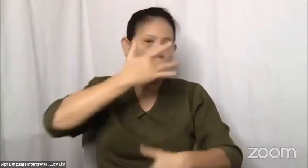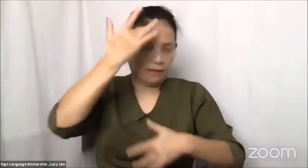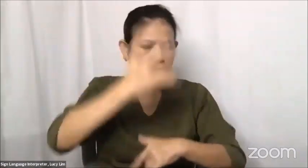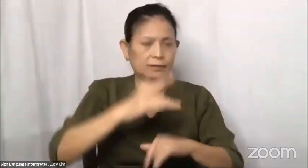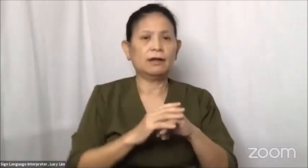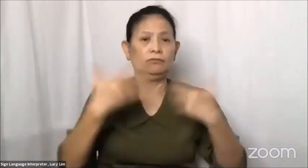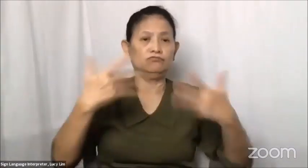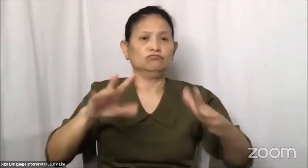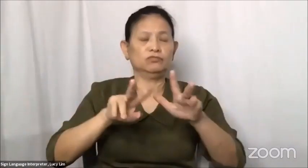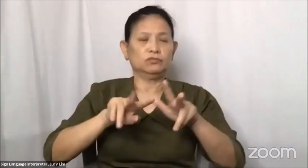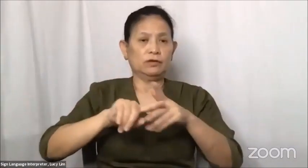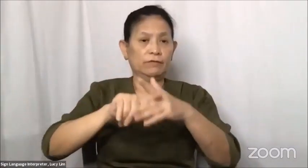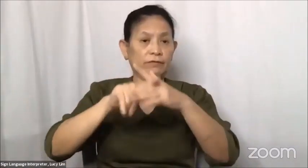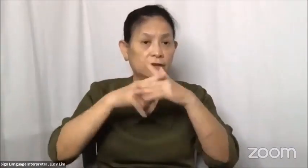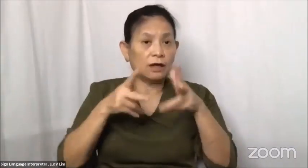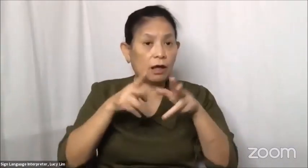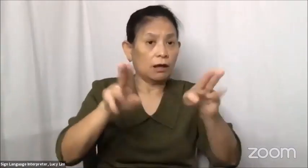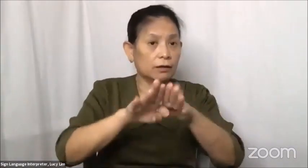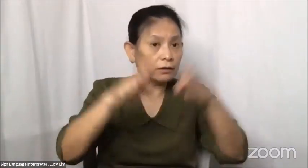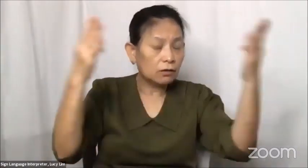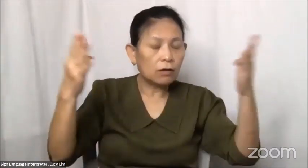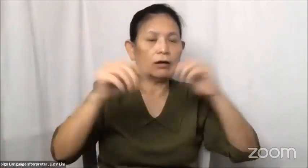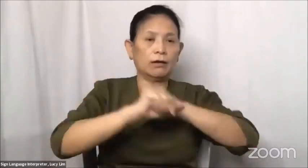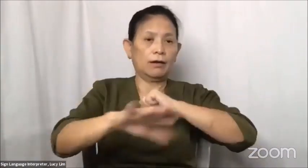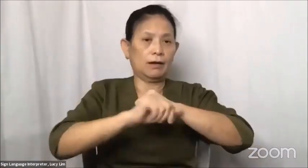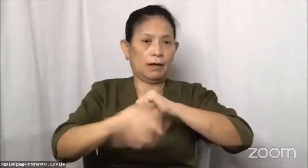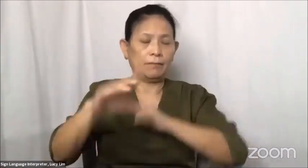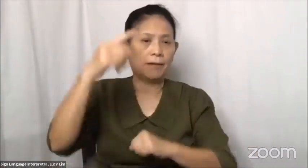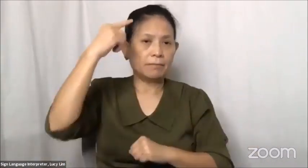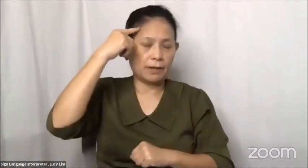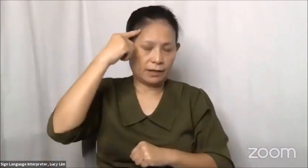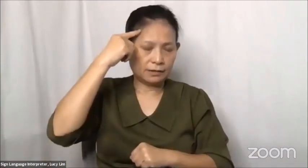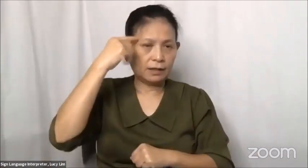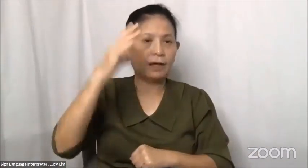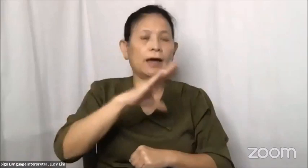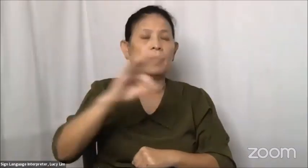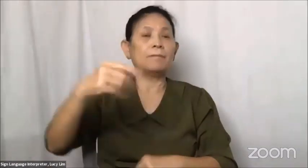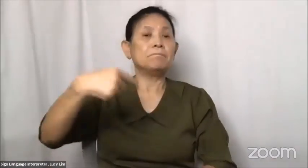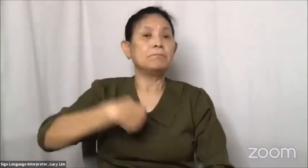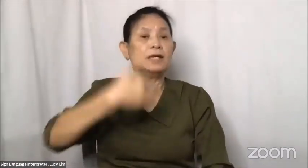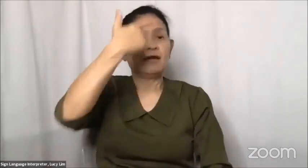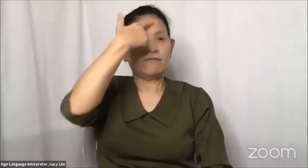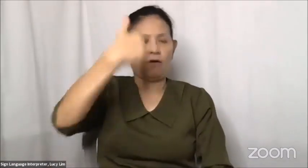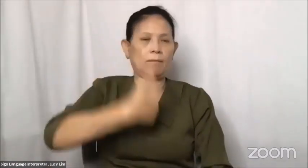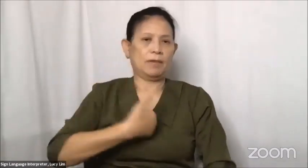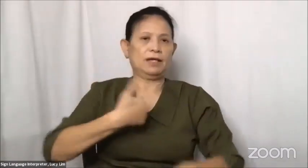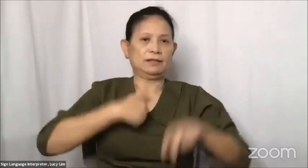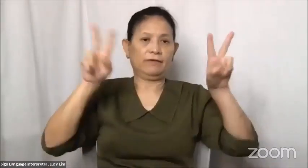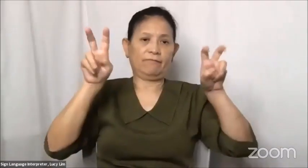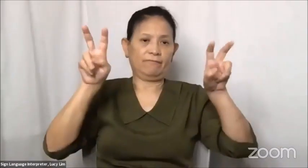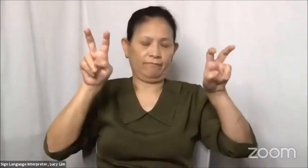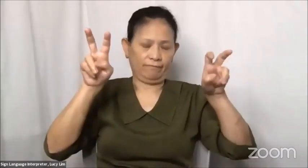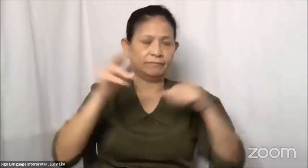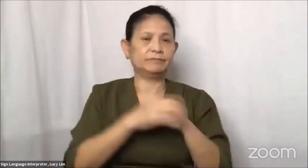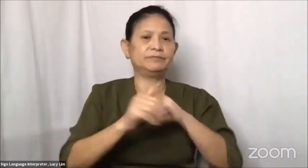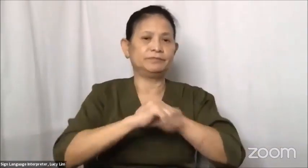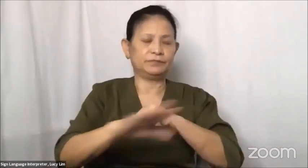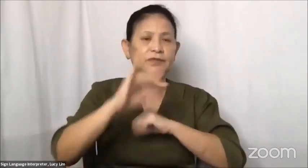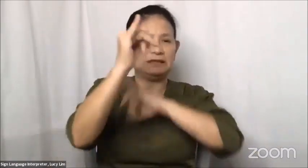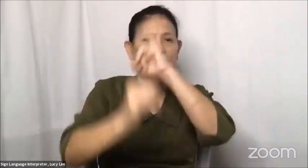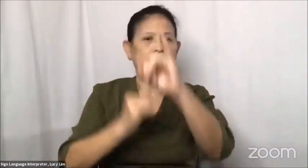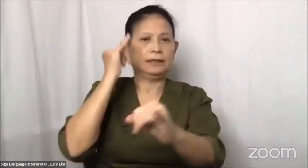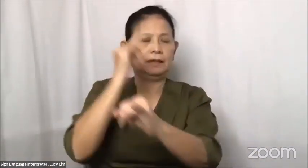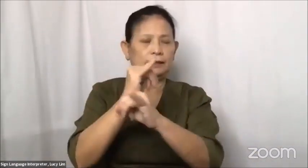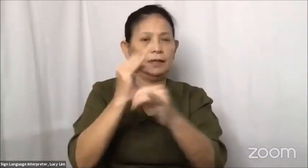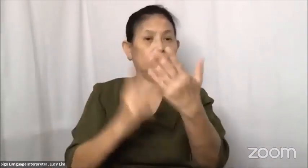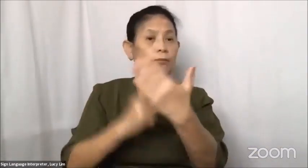a mental illness campaign, naming it Me for Myself. So Me for Myself is an international